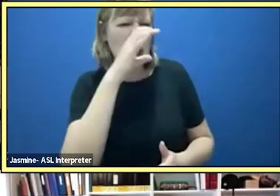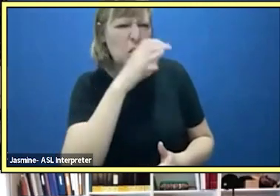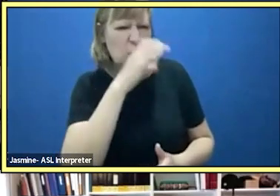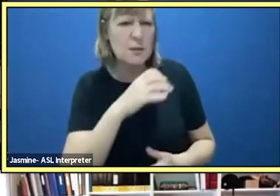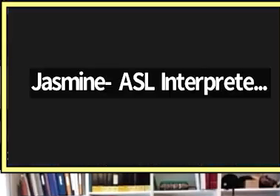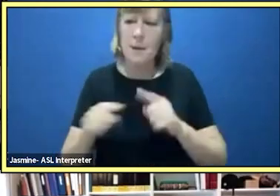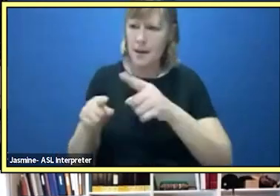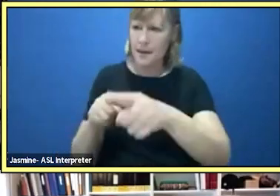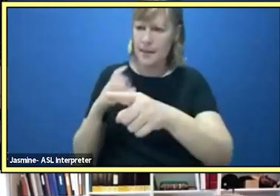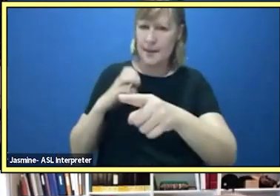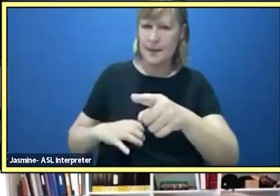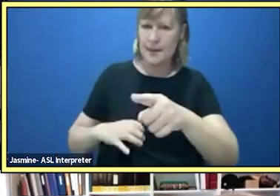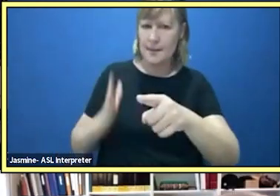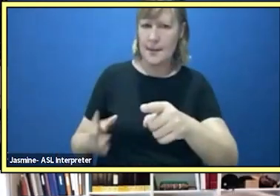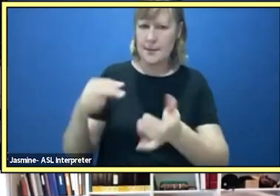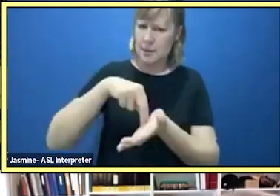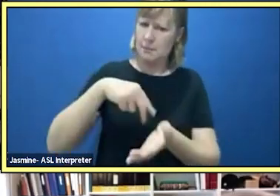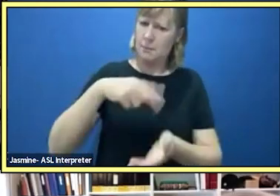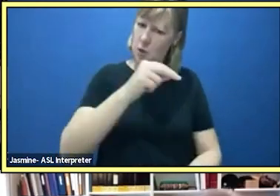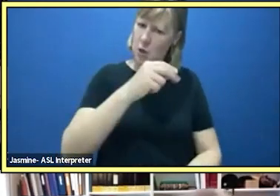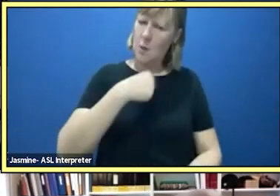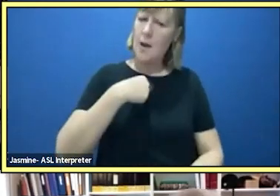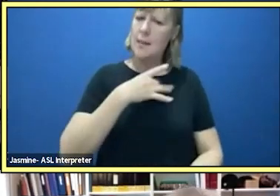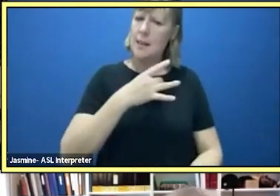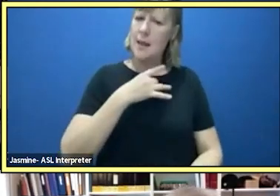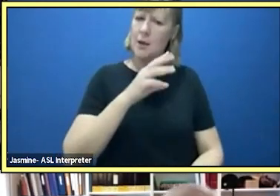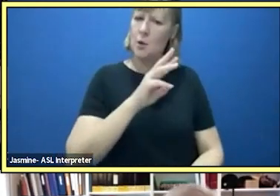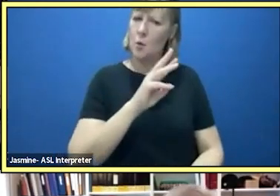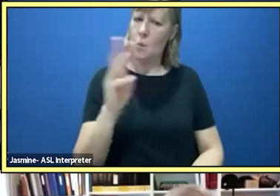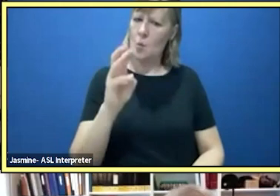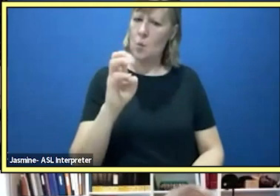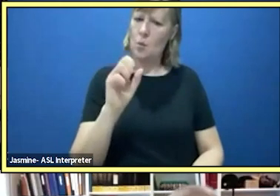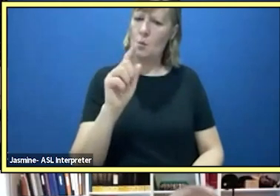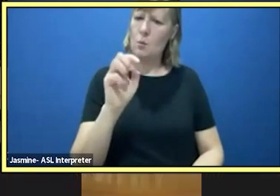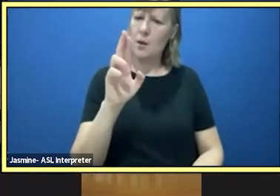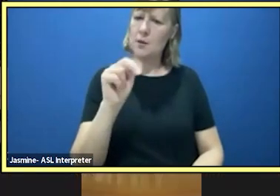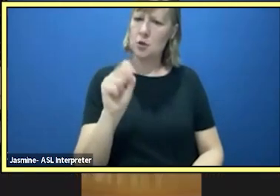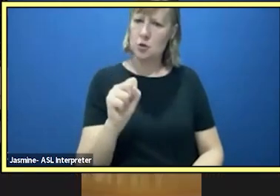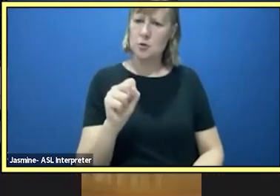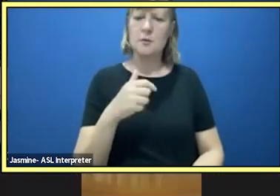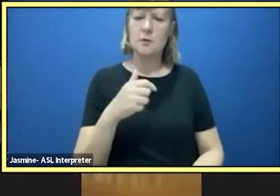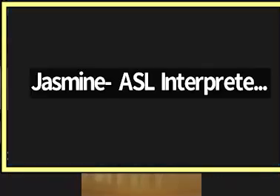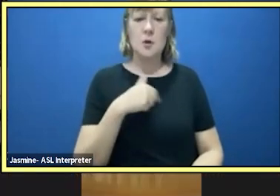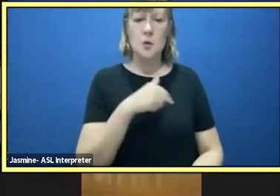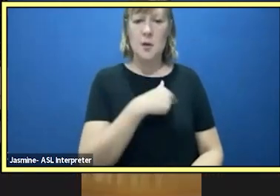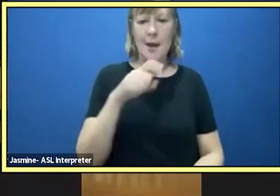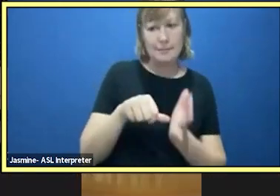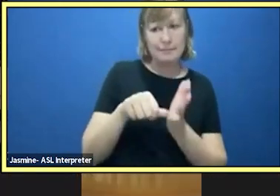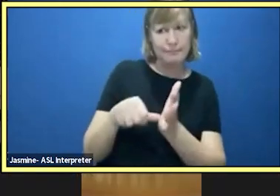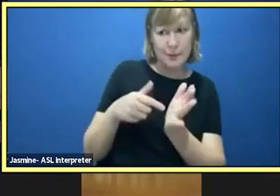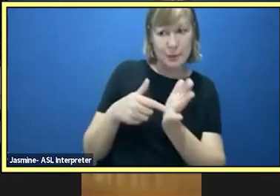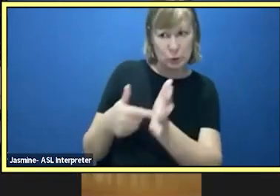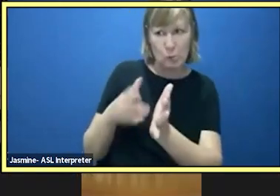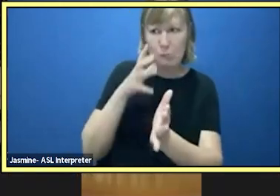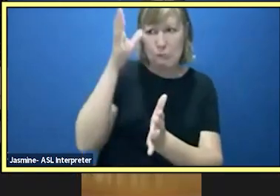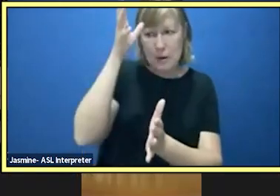family recognize that this person really didn't want to watch cartoons anymore. So, it's just someone else, another